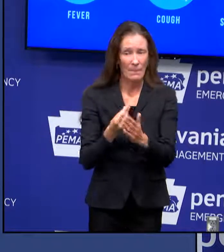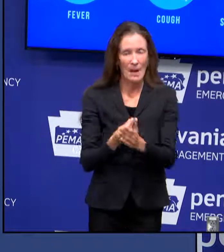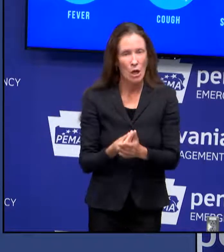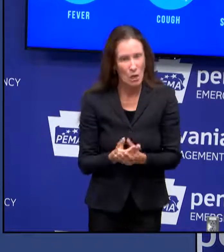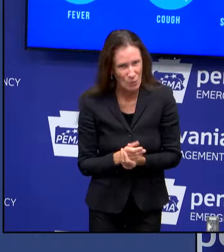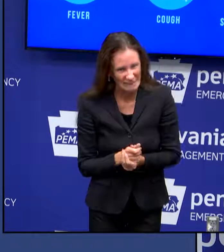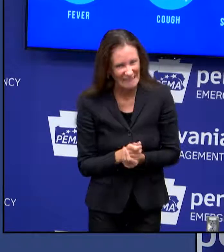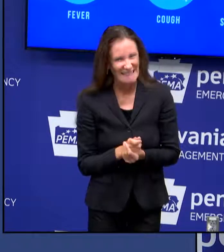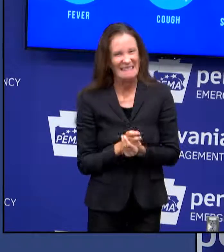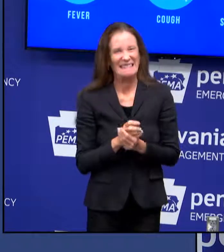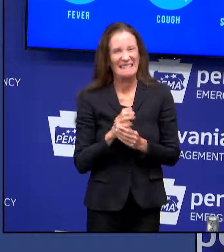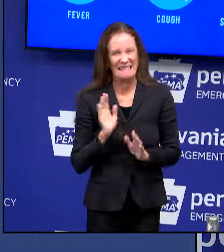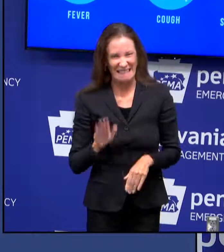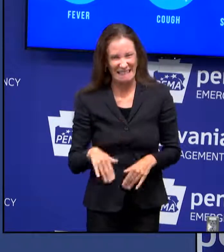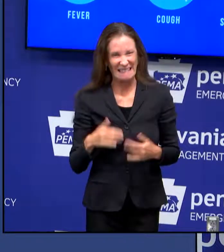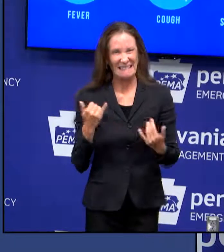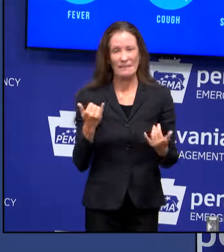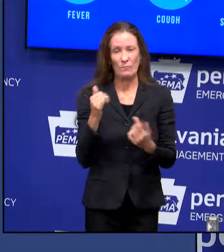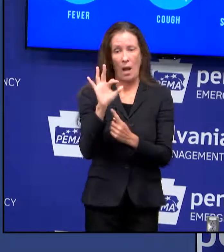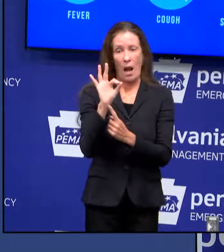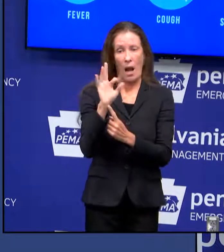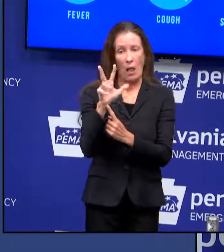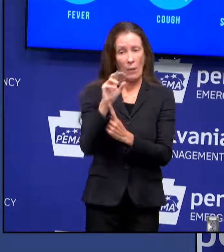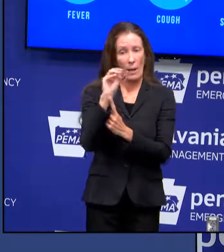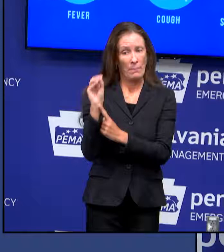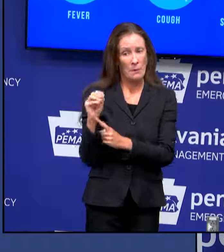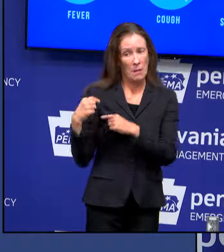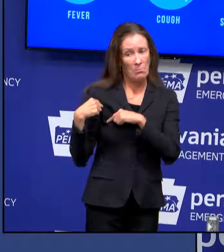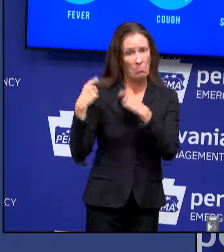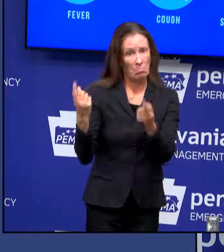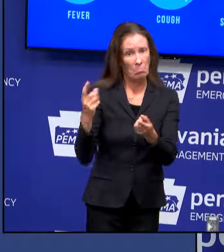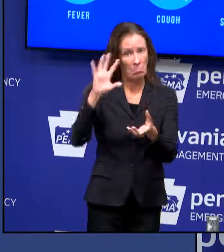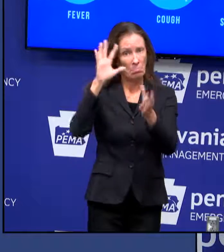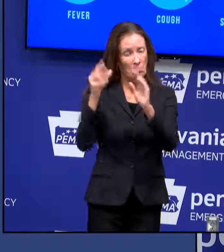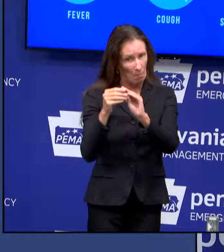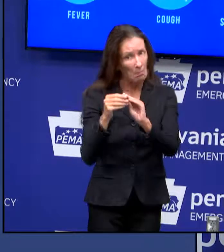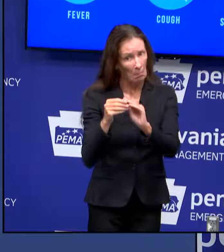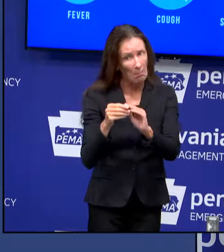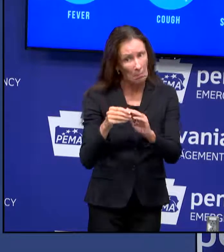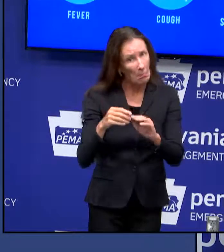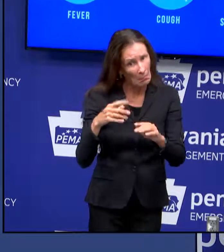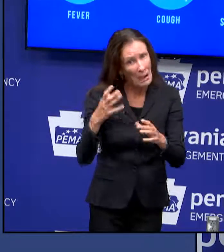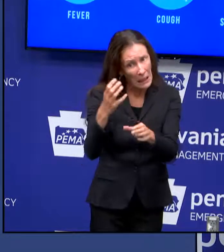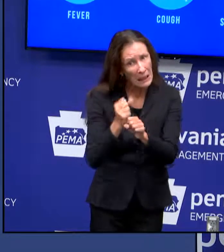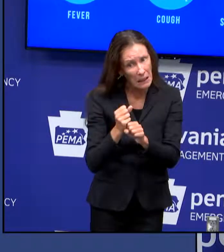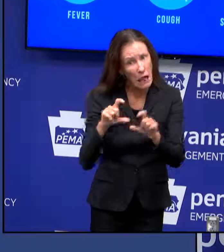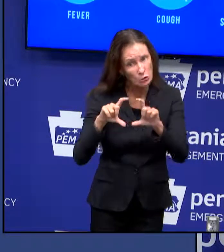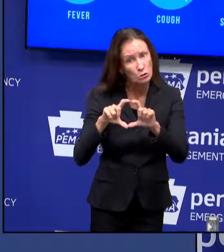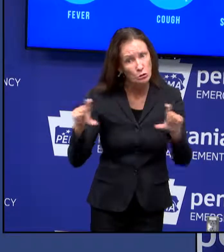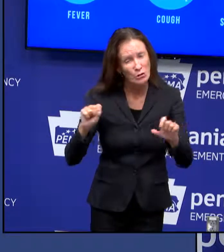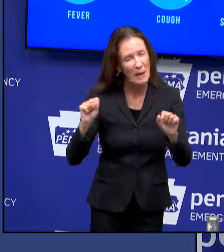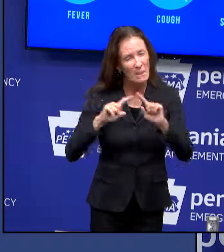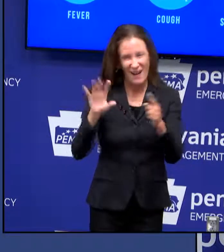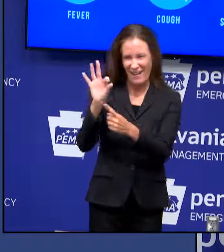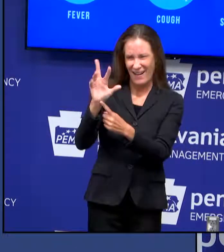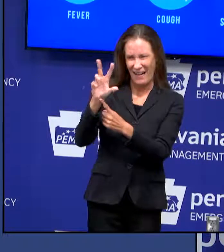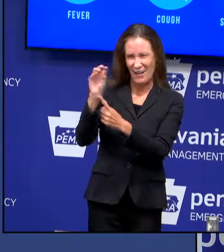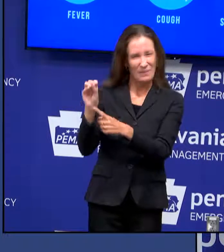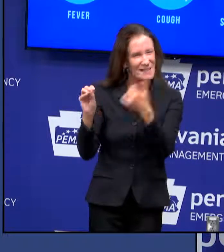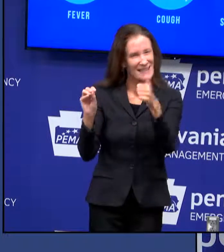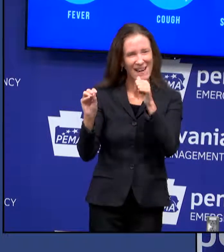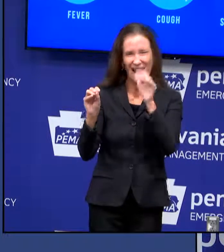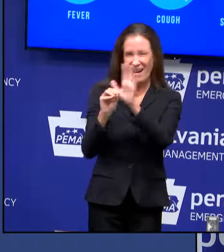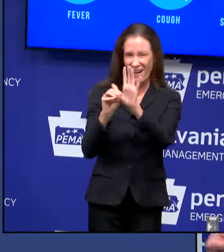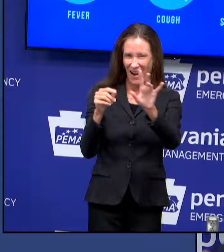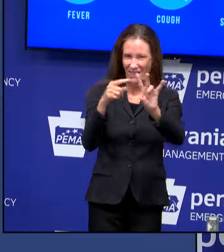93% of the people have, but that's not good enough for me. So we're continuing to work. We have doubled the number of people on the